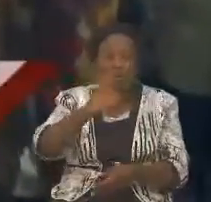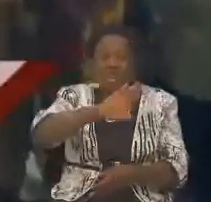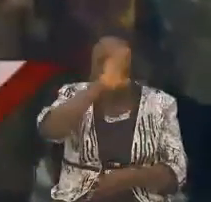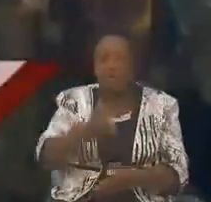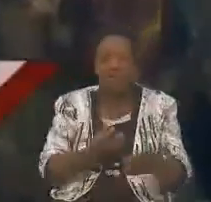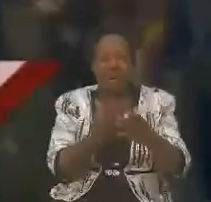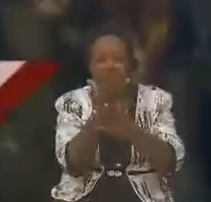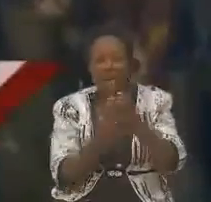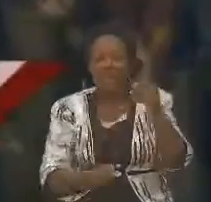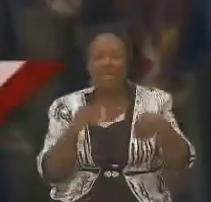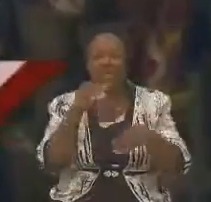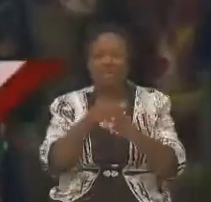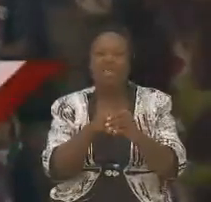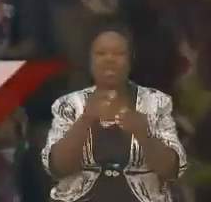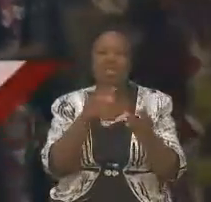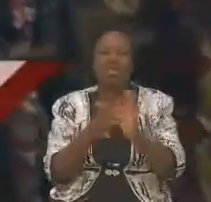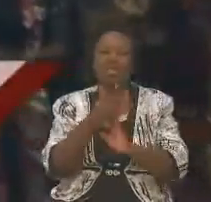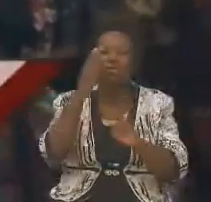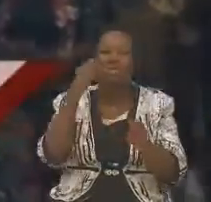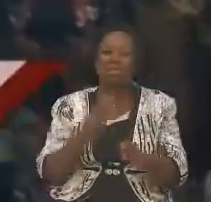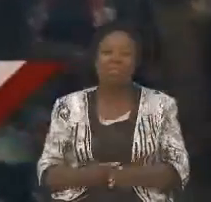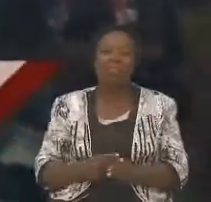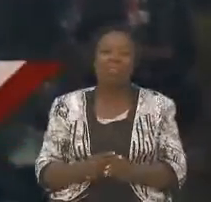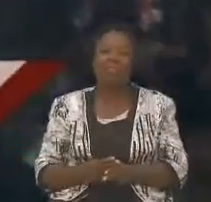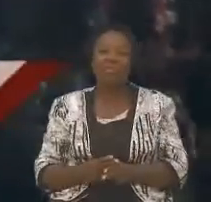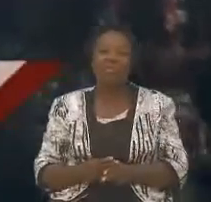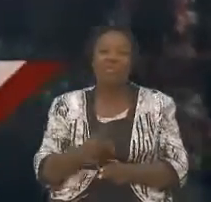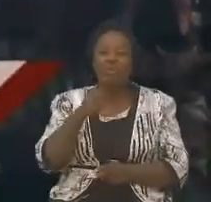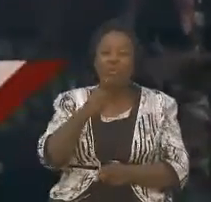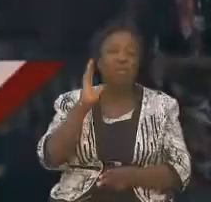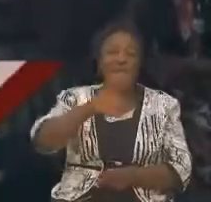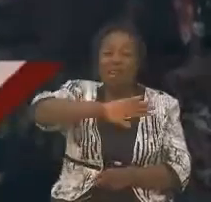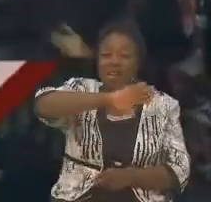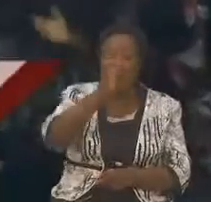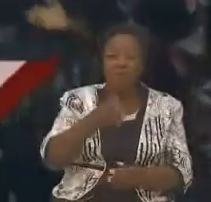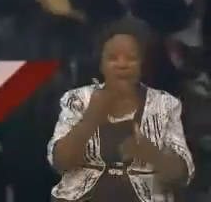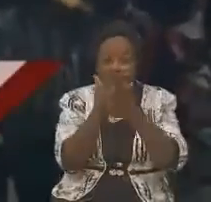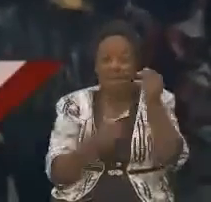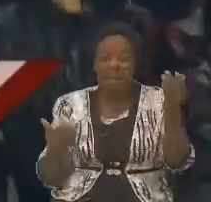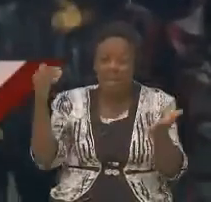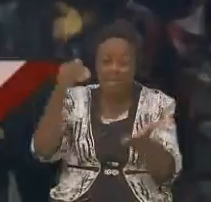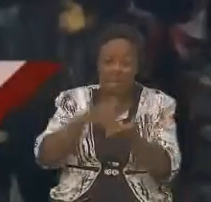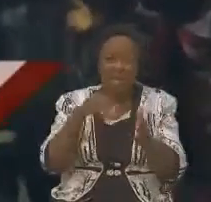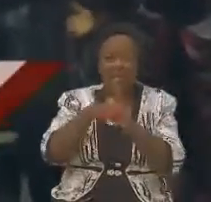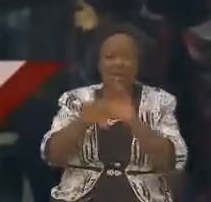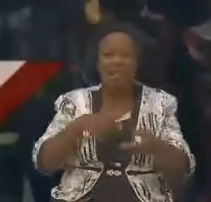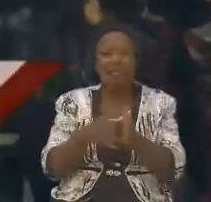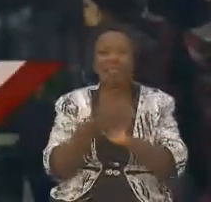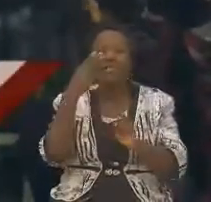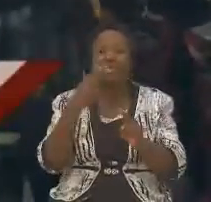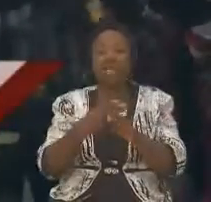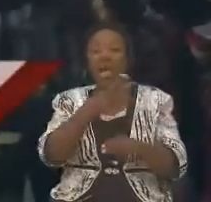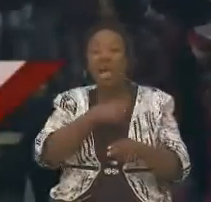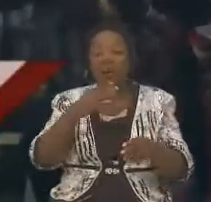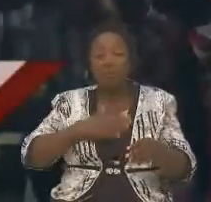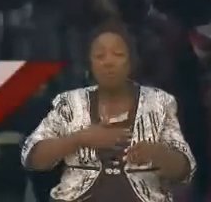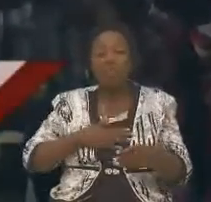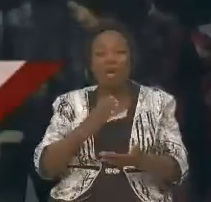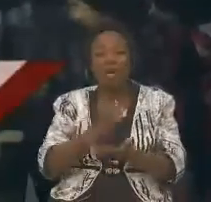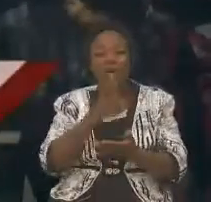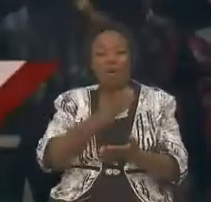my own cup, you will never lack again in your life. My